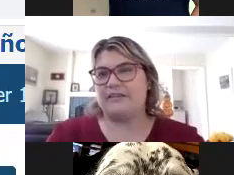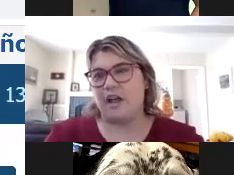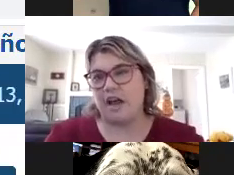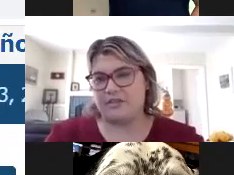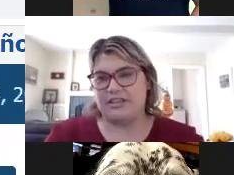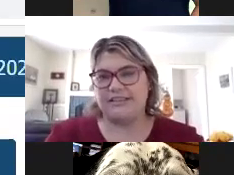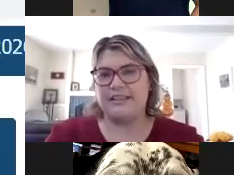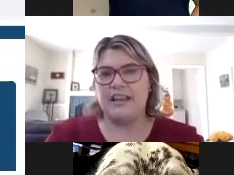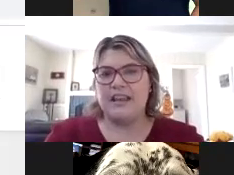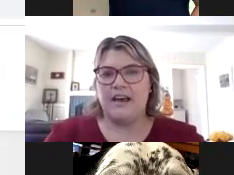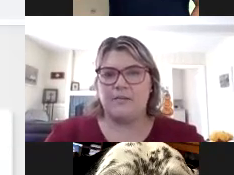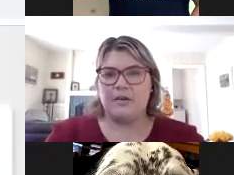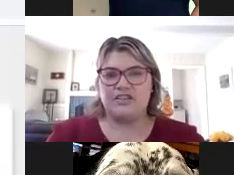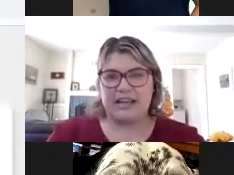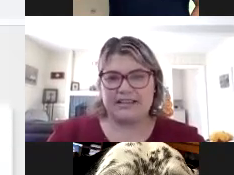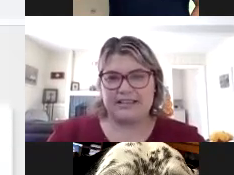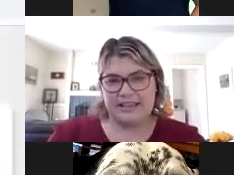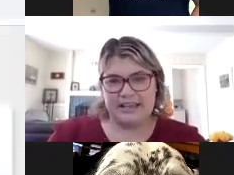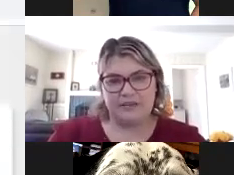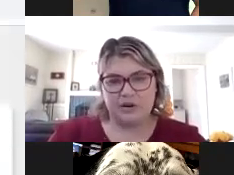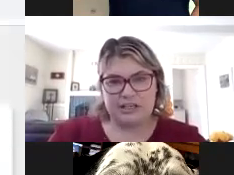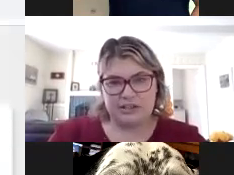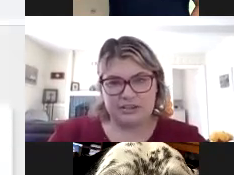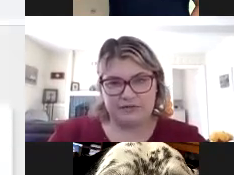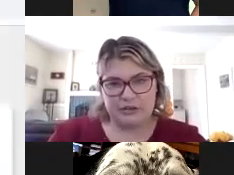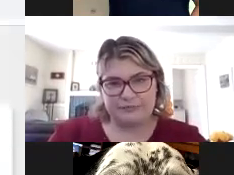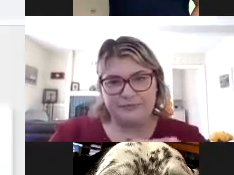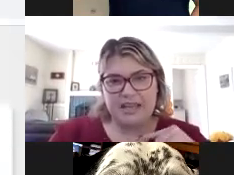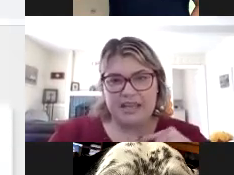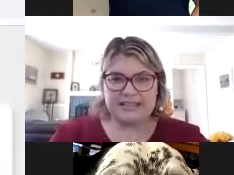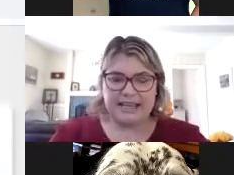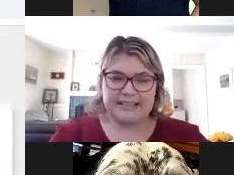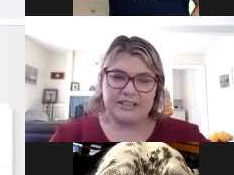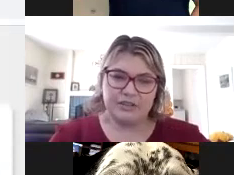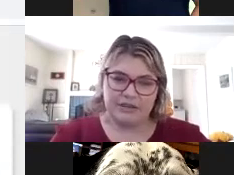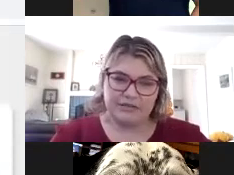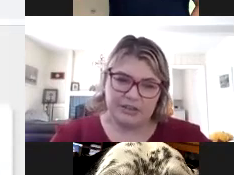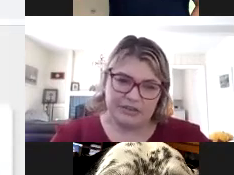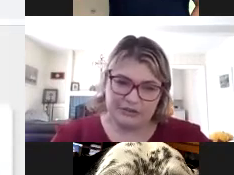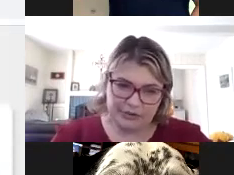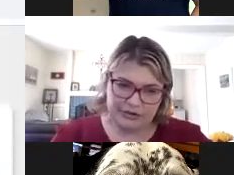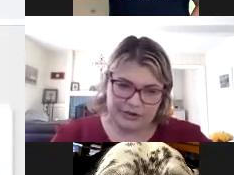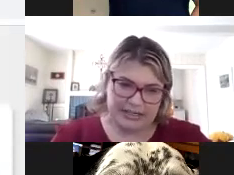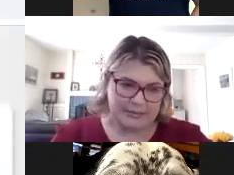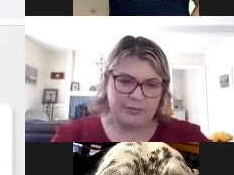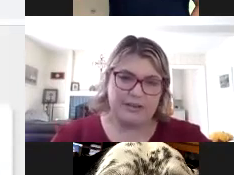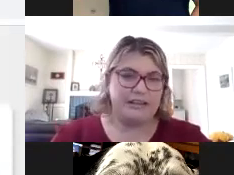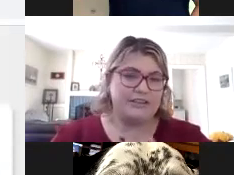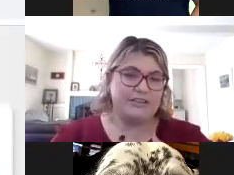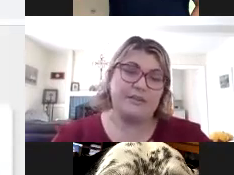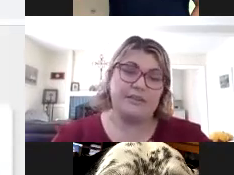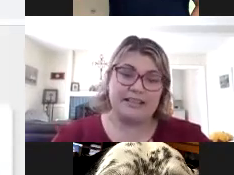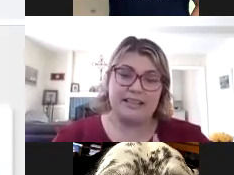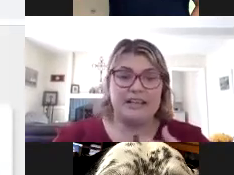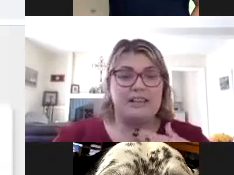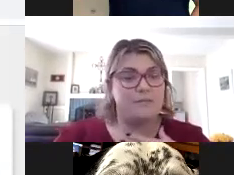have several options. You can check to see if you're registered to vote. In Texas, you have to register to vote 30 days before the election.